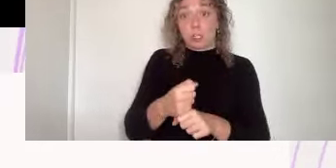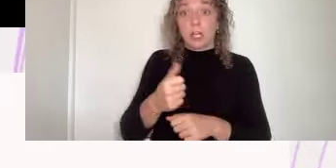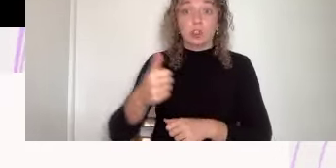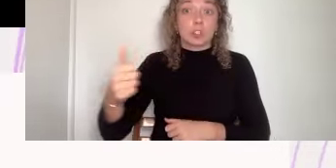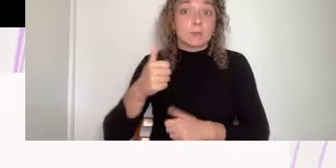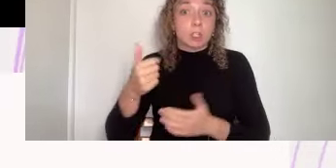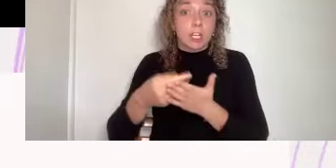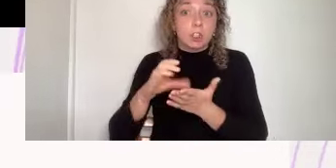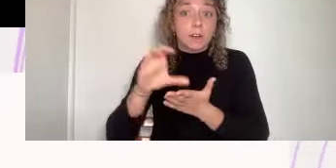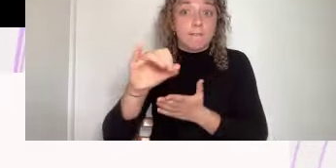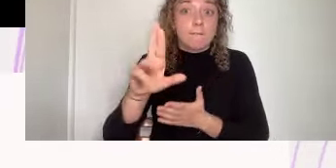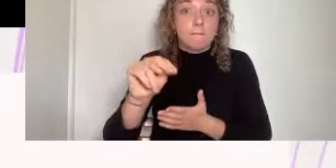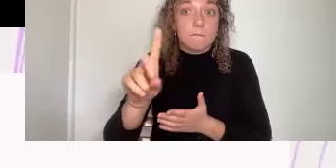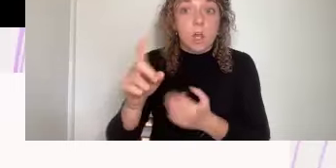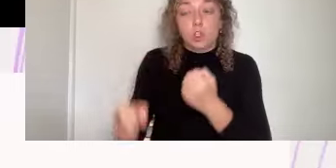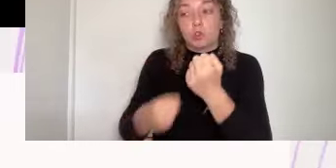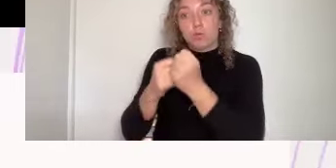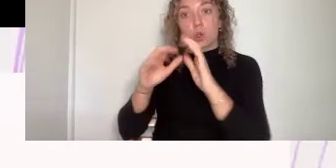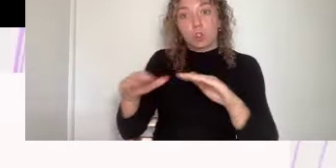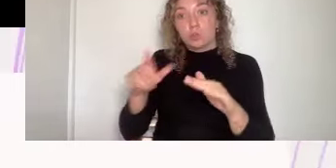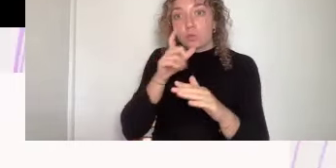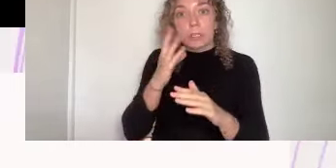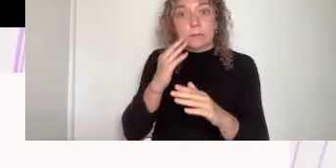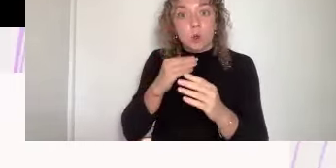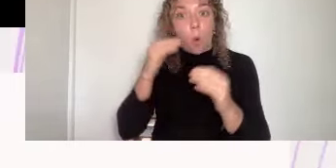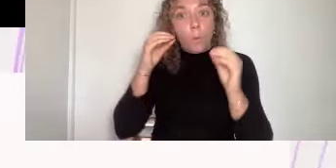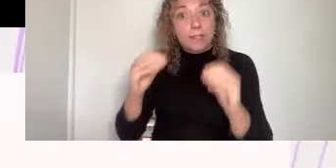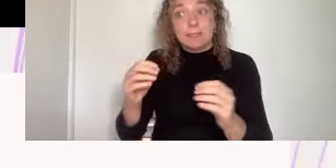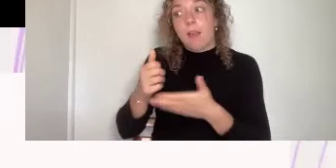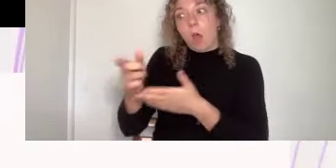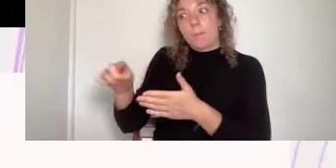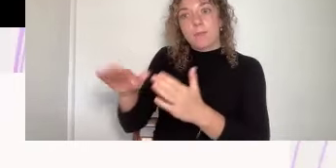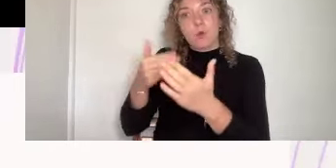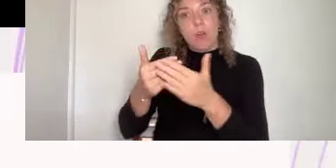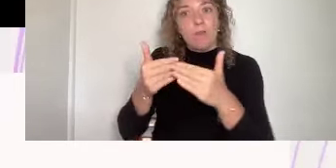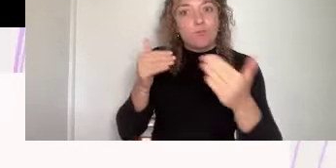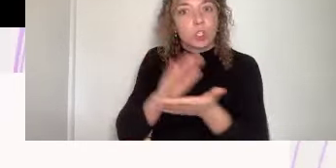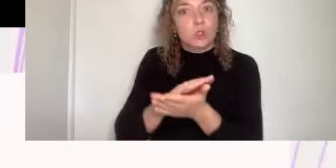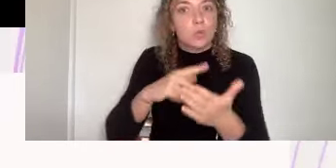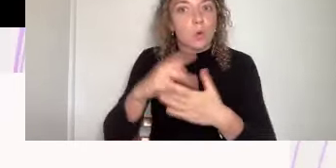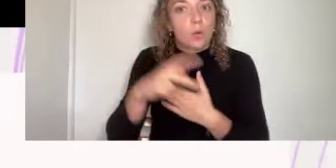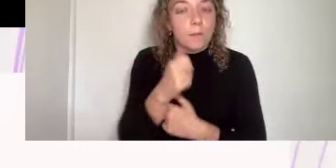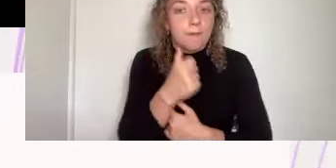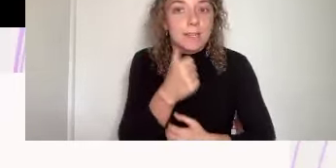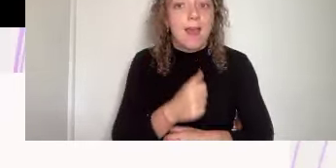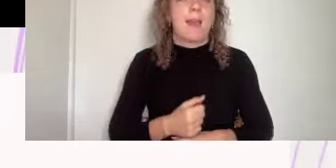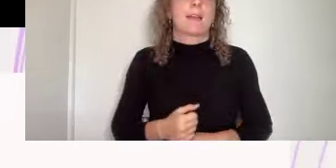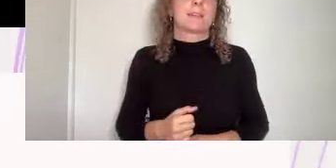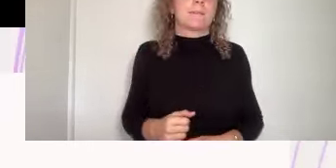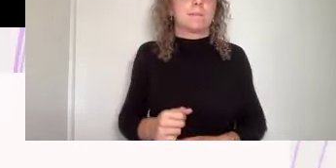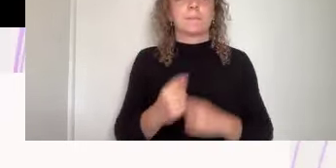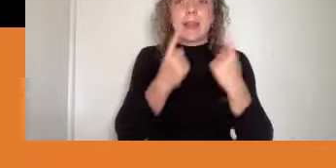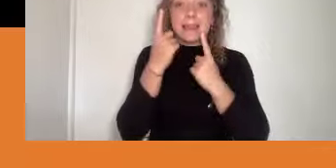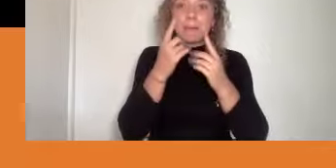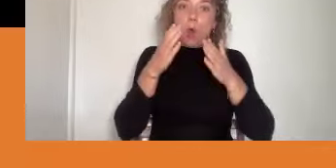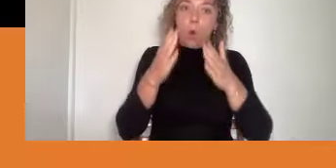transportation fund to support children experiencing homelessness and getting to their preschool program every day. Thinking about